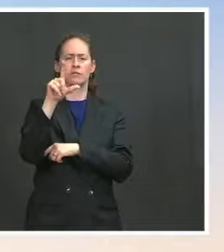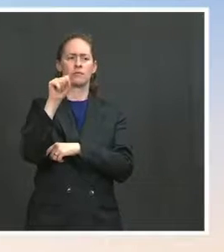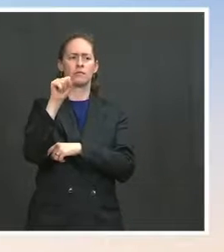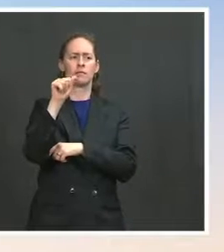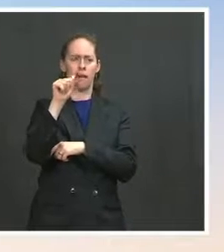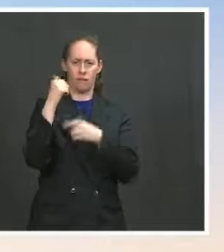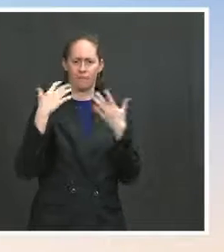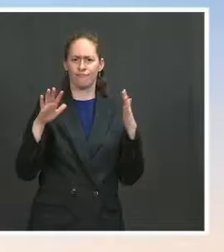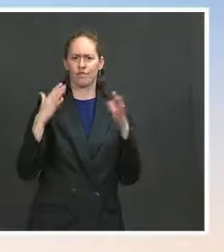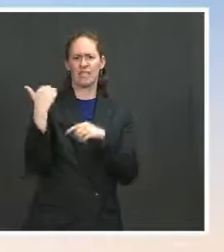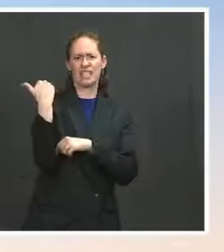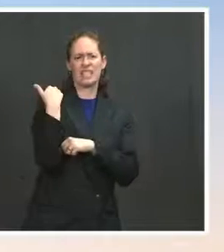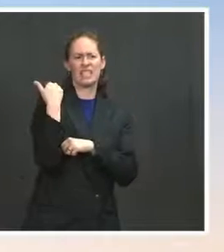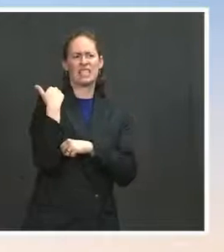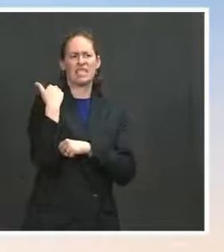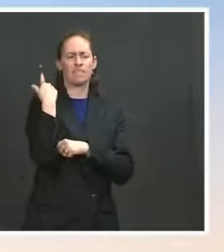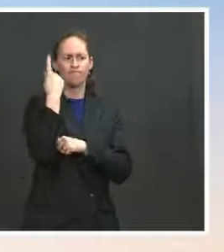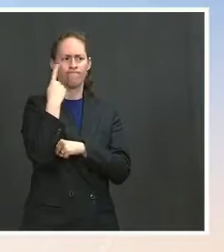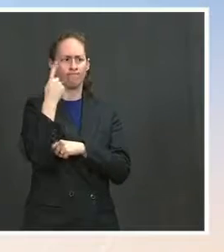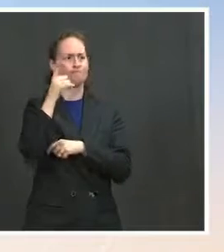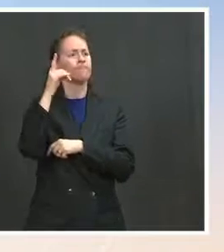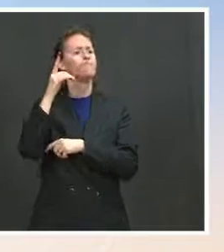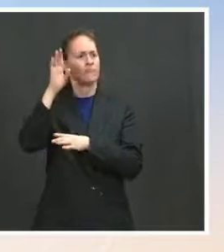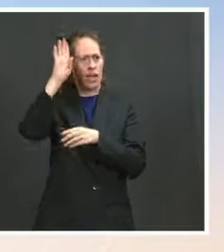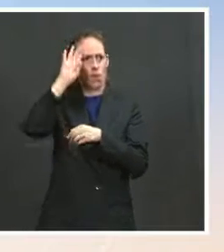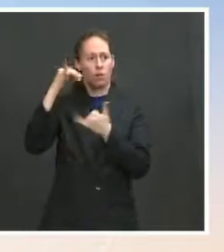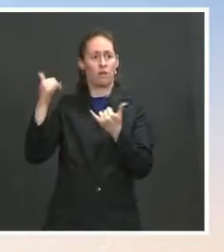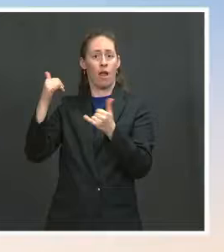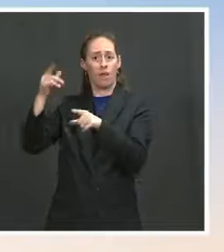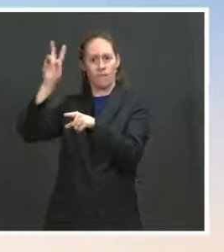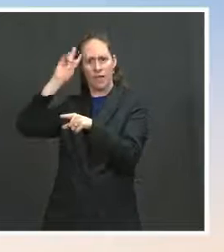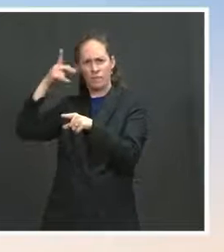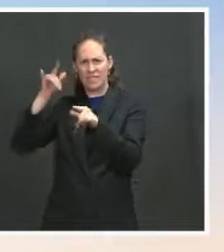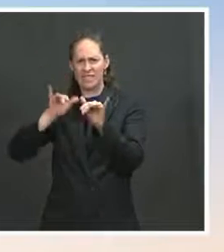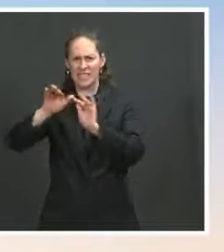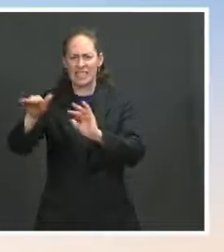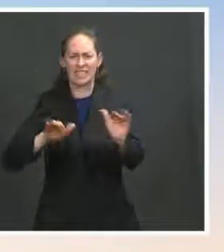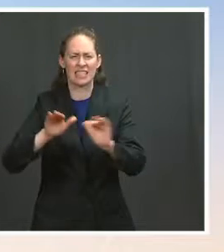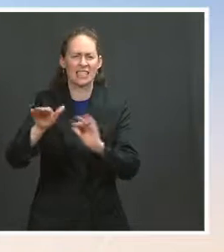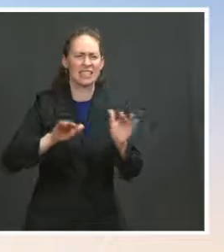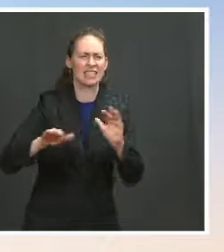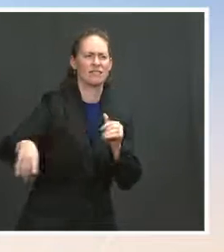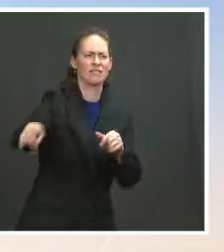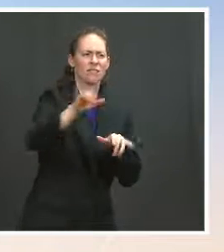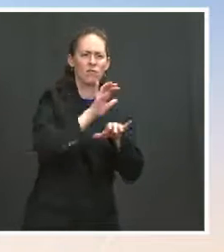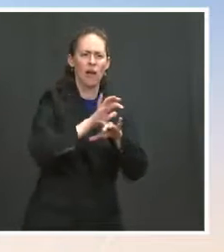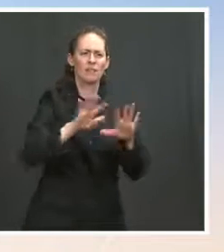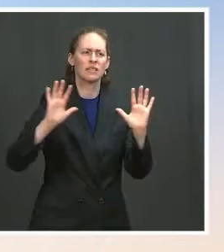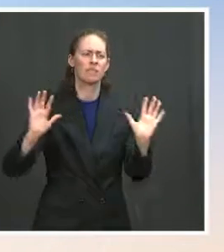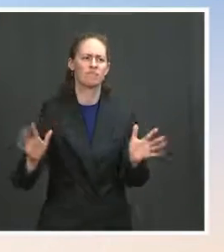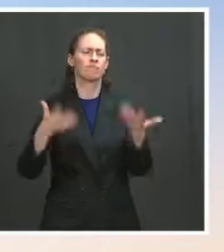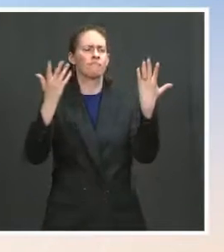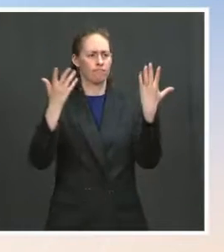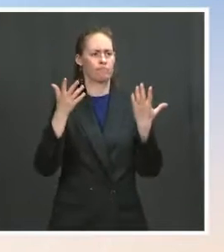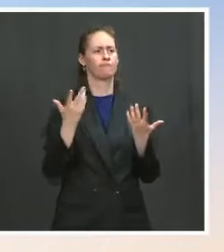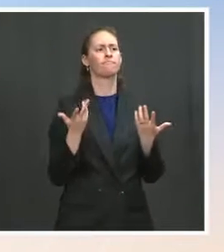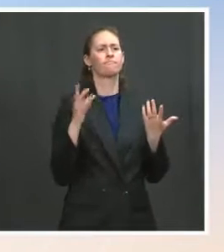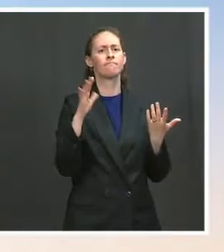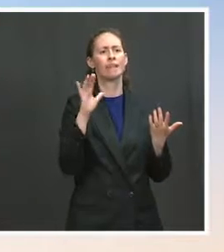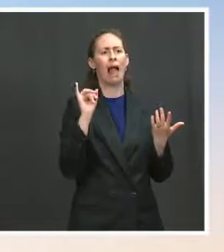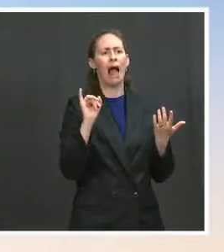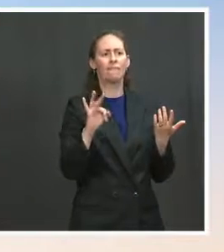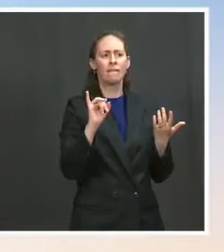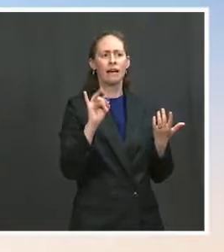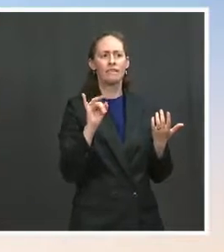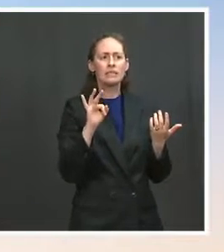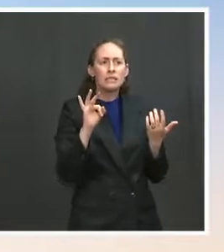president, as you said, working with grassroots groups, if you don't have the votes to stop these laws in the state legislatures, and you don't have the votes to overturn the filibuster